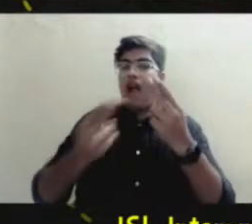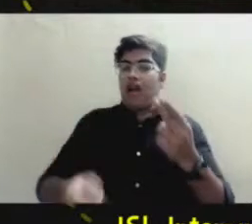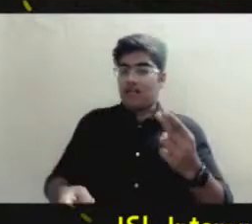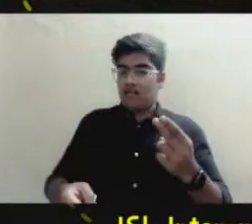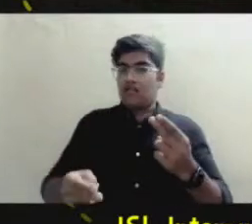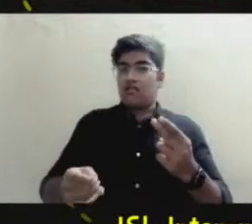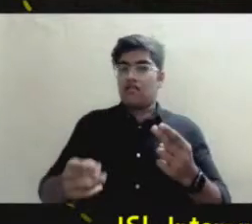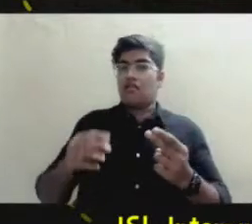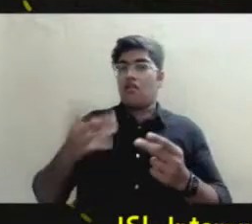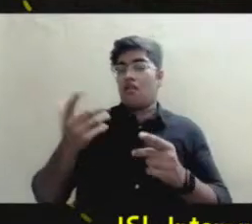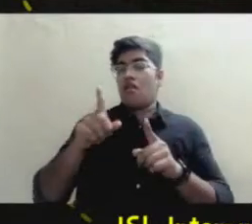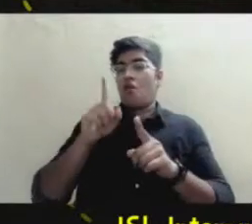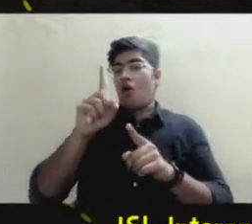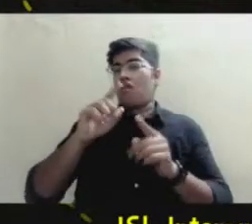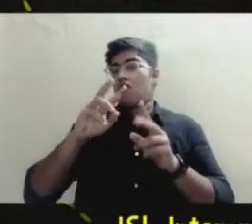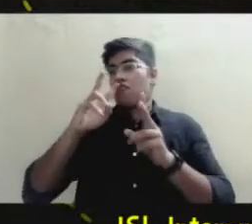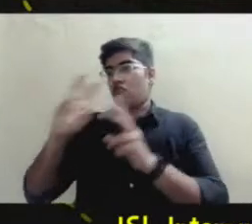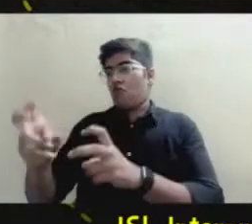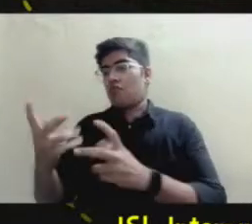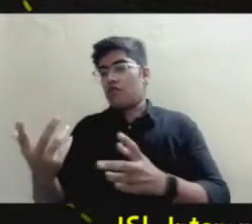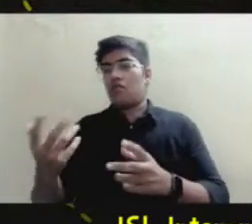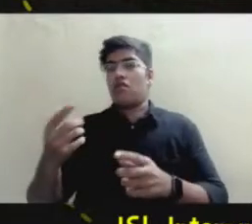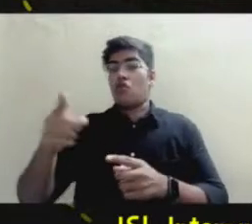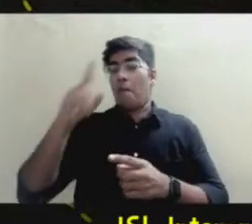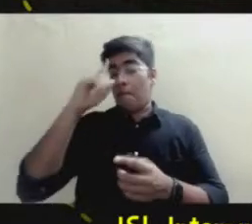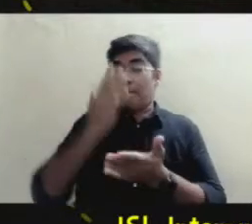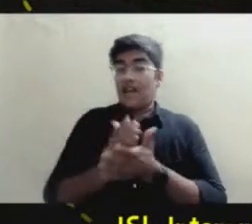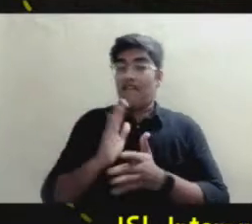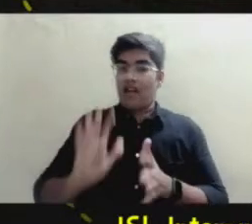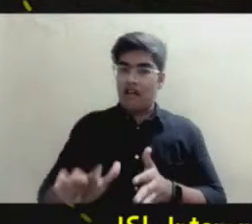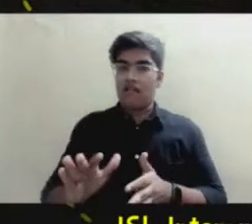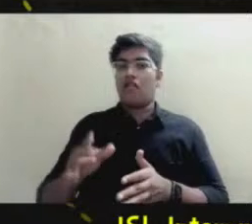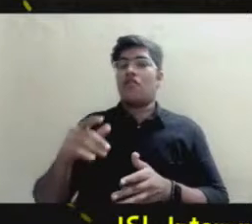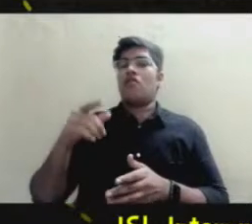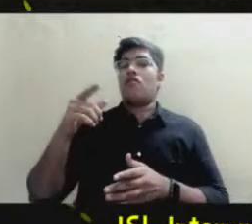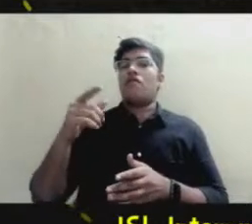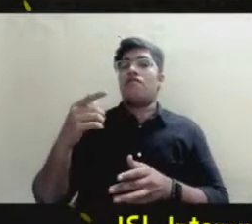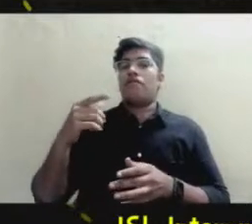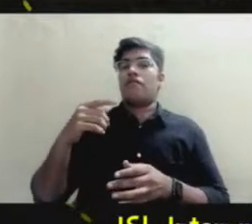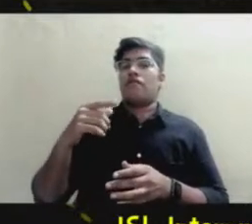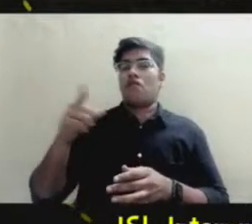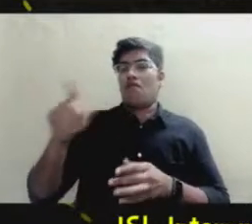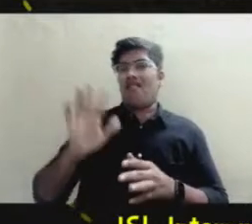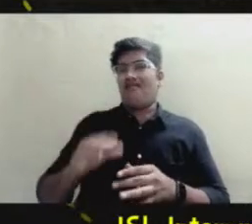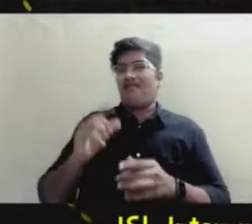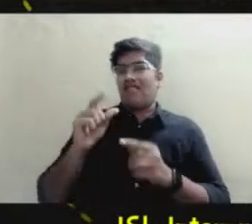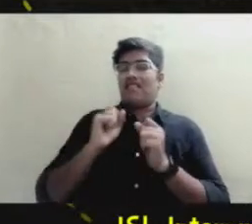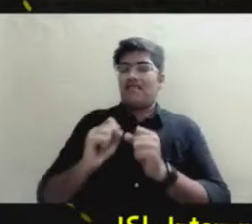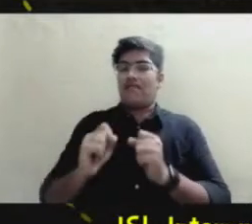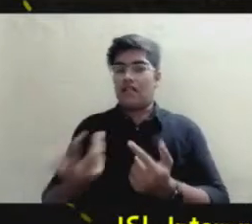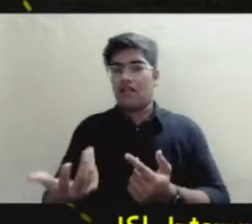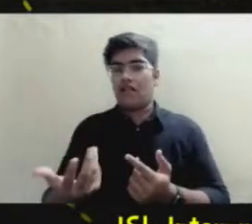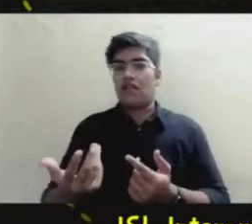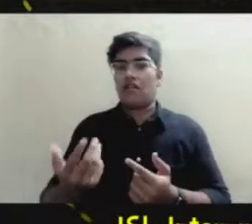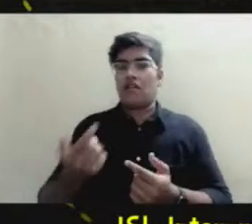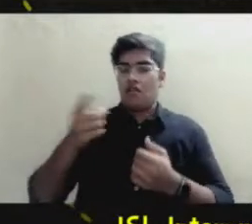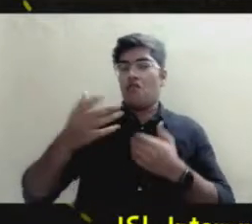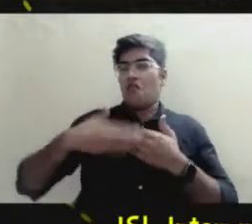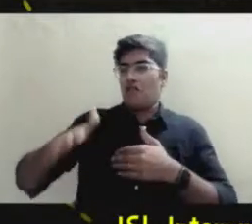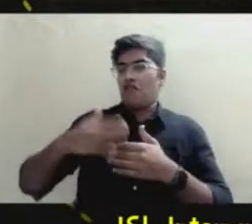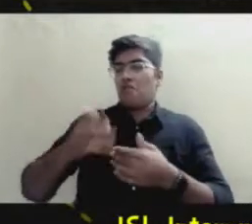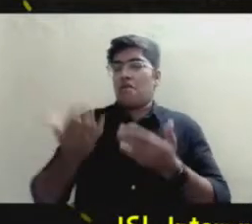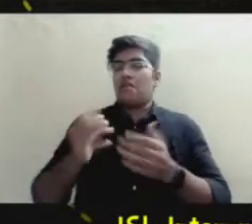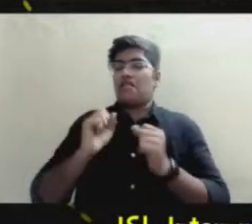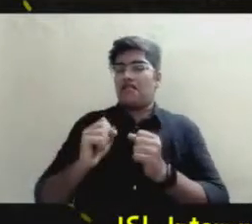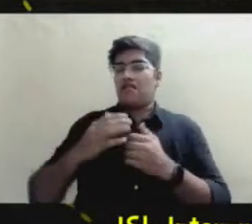of a kind that they believe in, they've always had it difficult and will continue to do so.